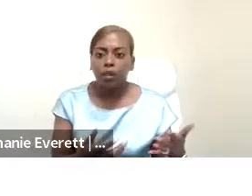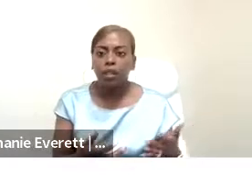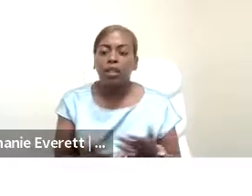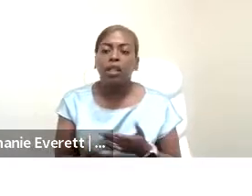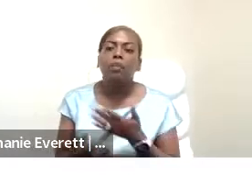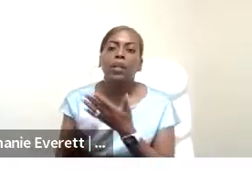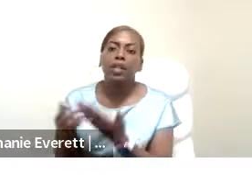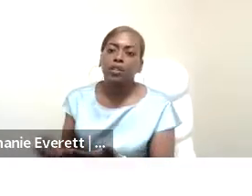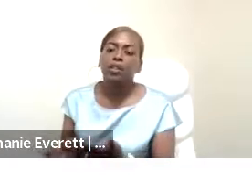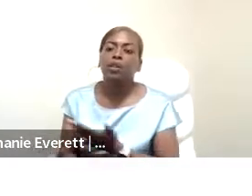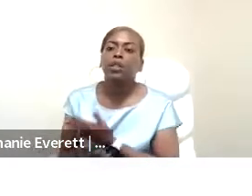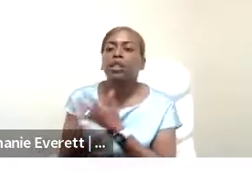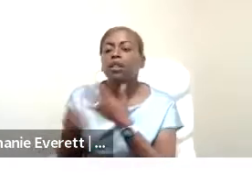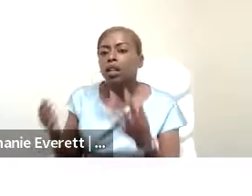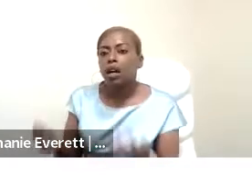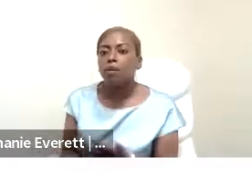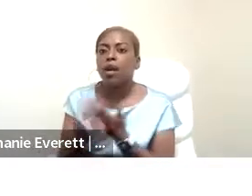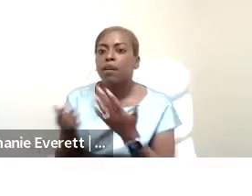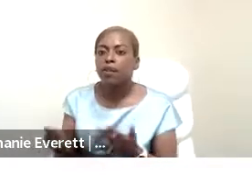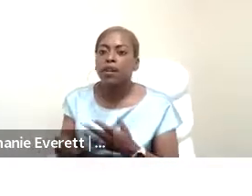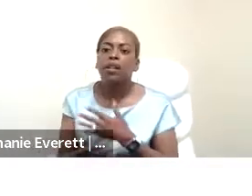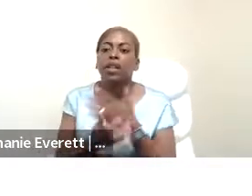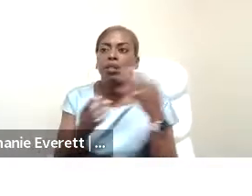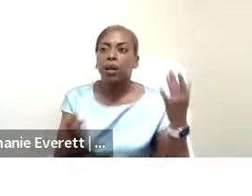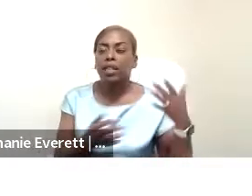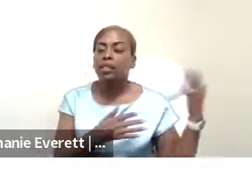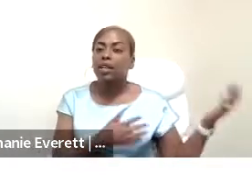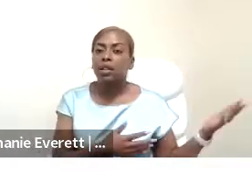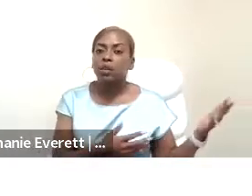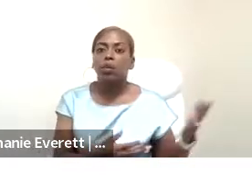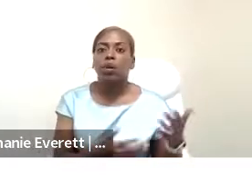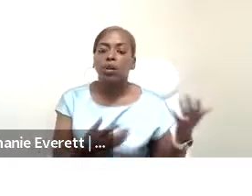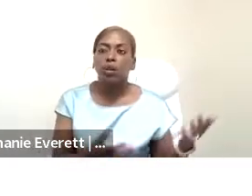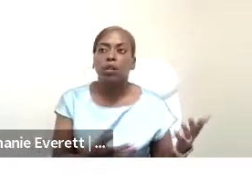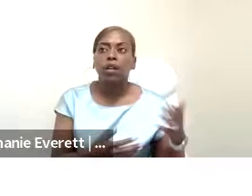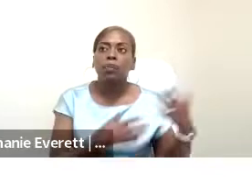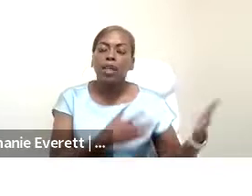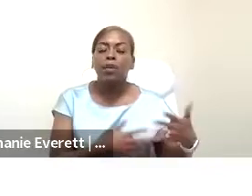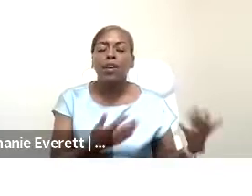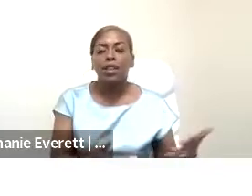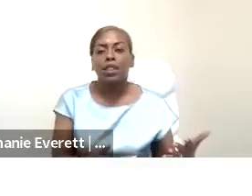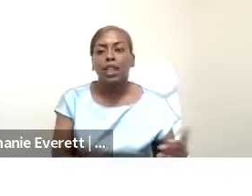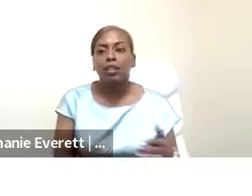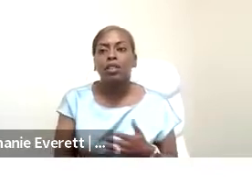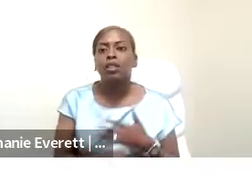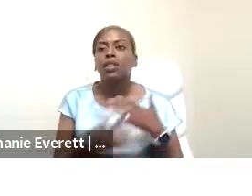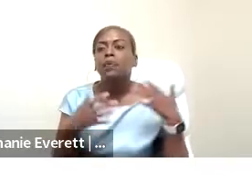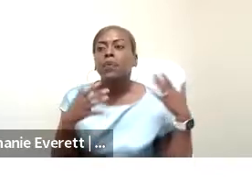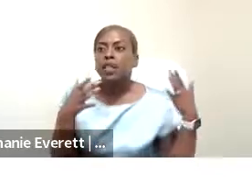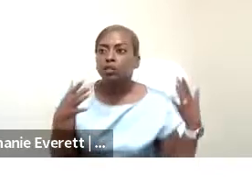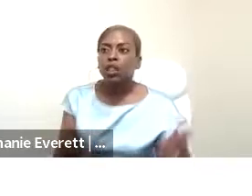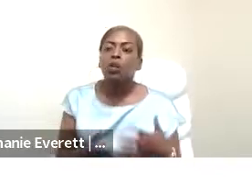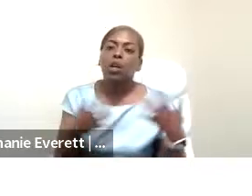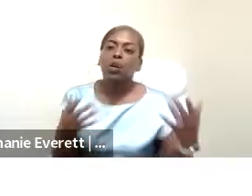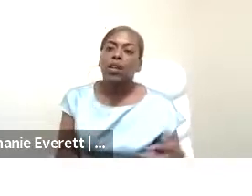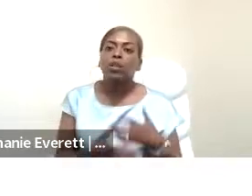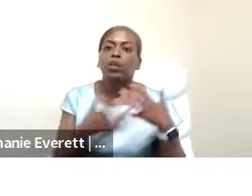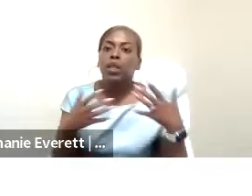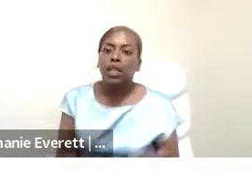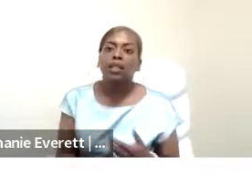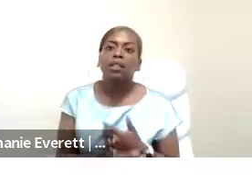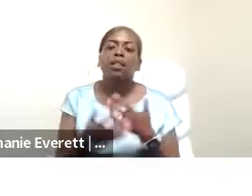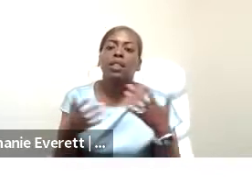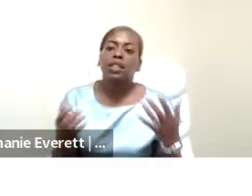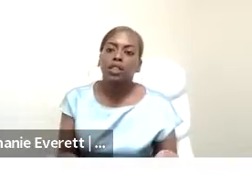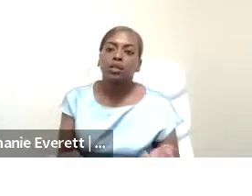foundational building, but year 2 is a lot more effort, and that's why it started with meeting with all the city councilors. It's really working with them